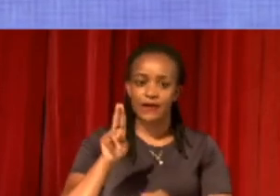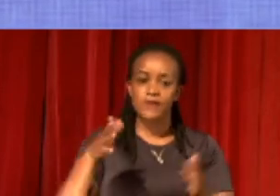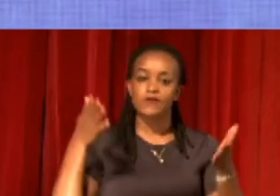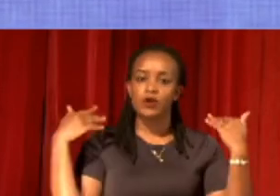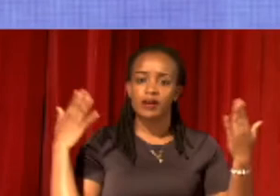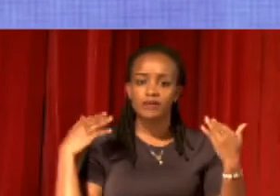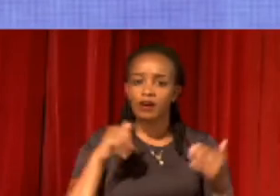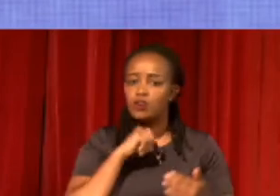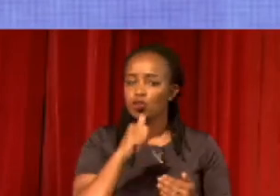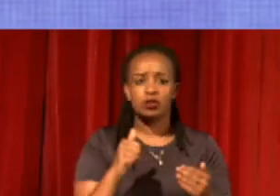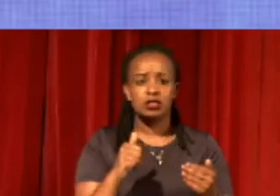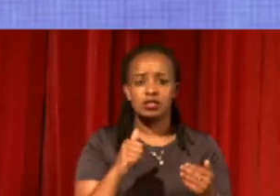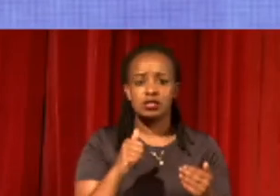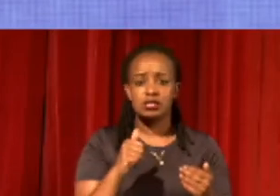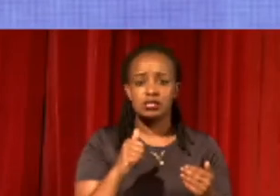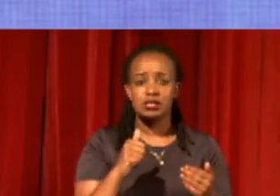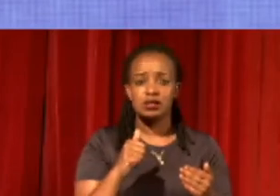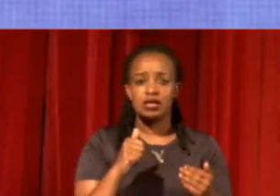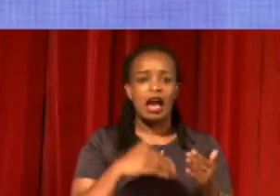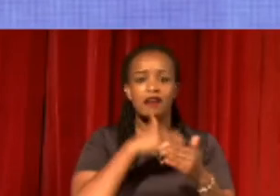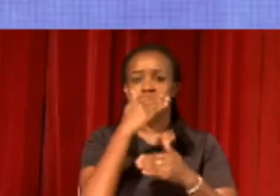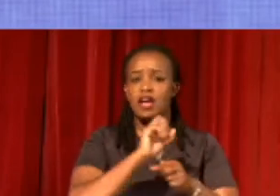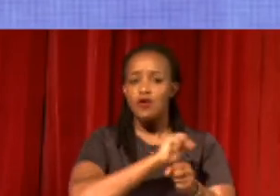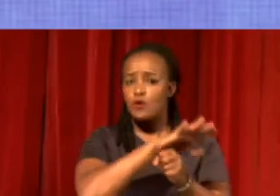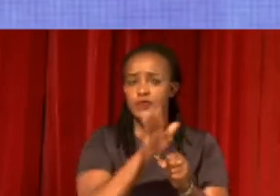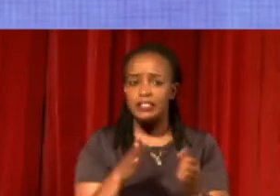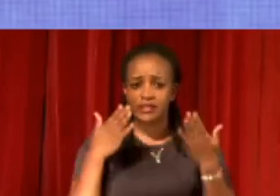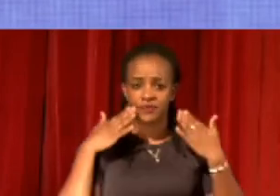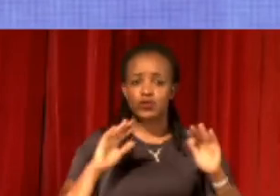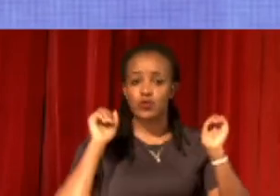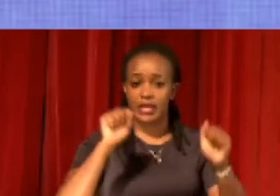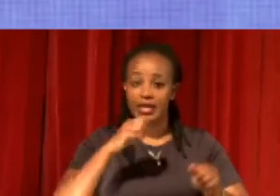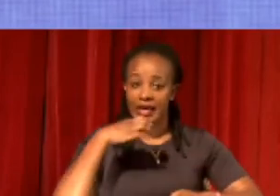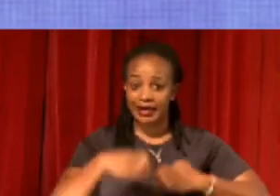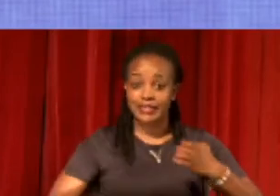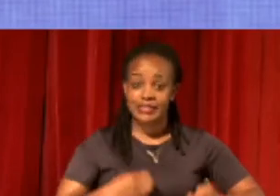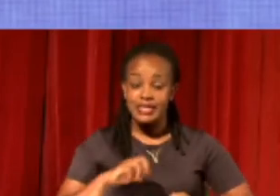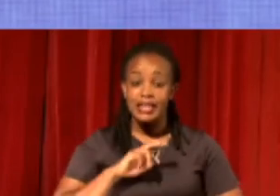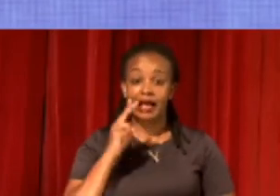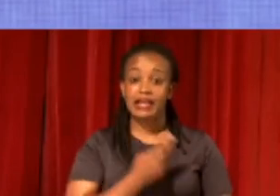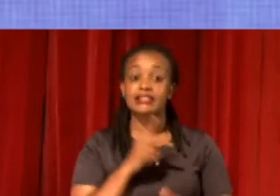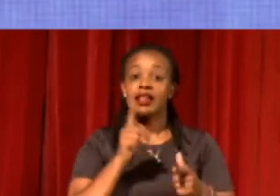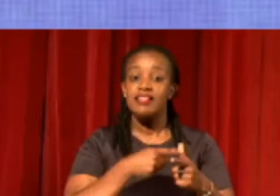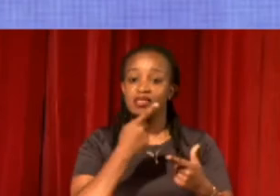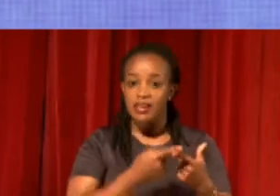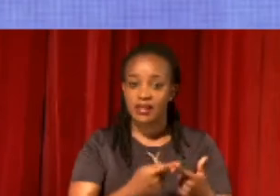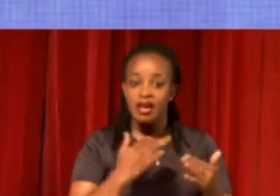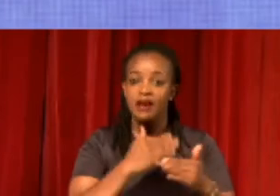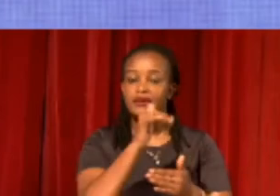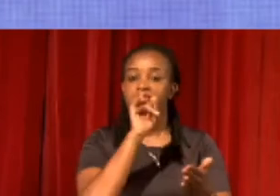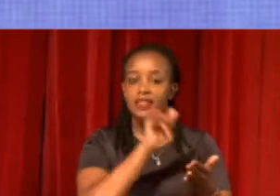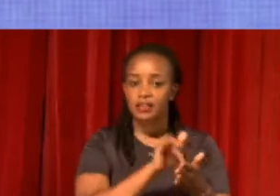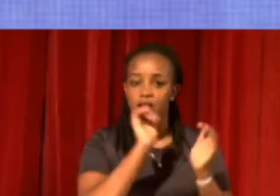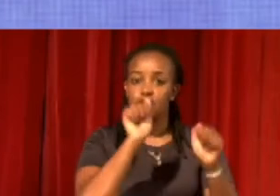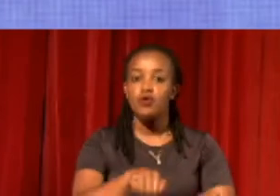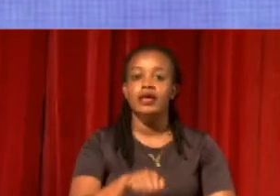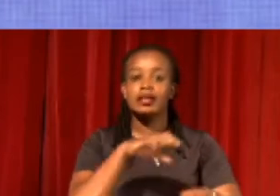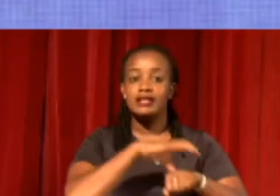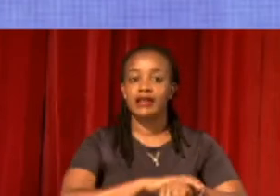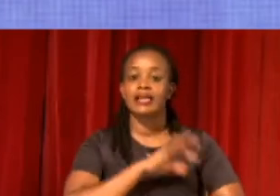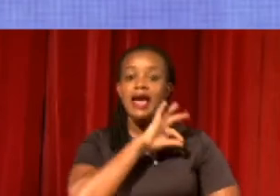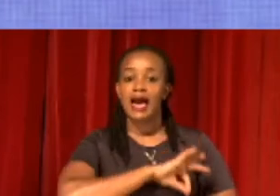be able to entertain us and at the same time educate people. That way, you can be able to get earnings even